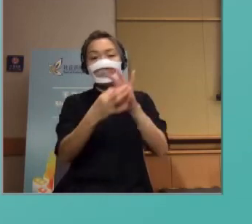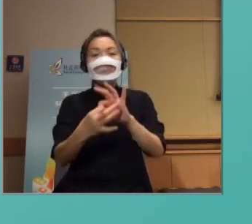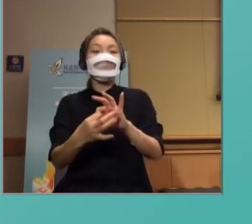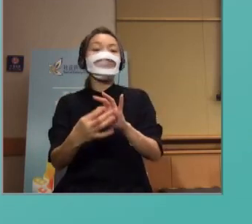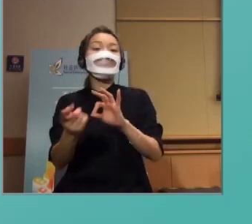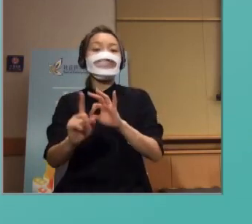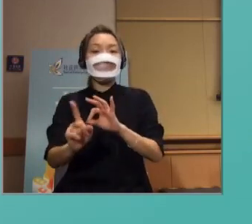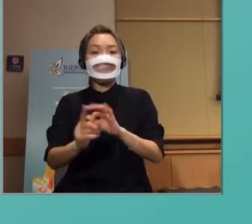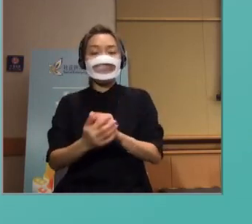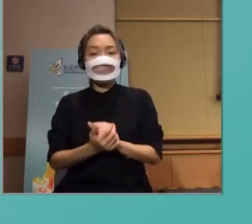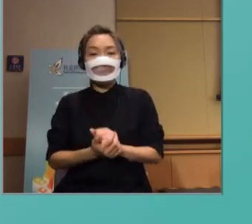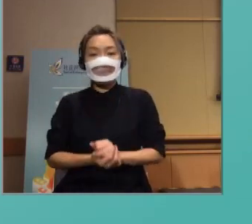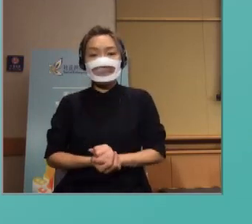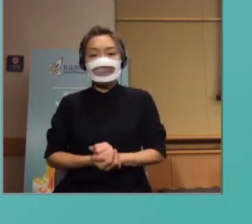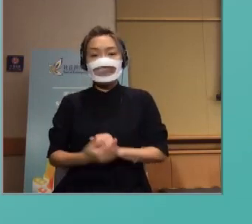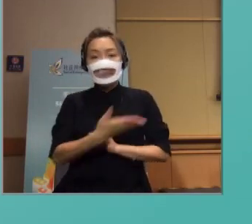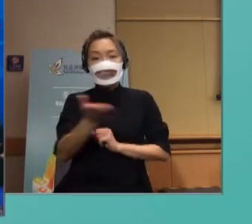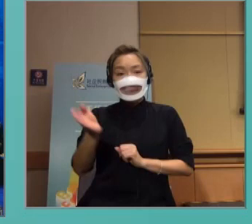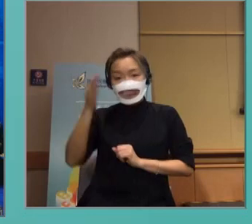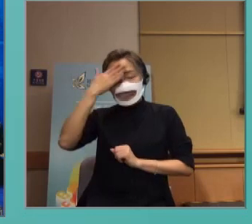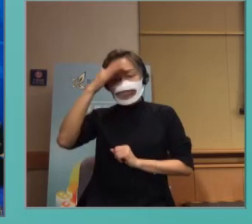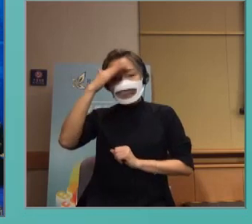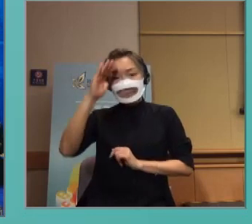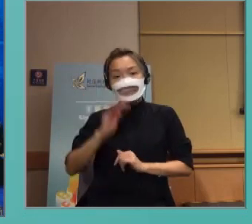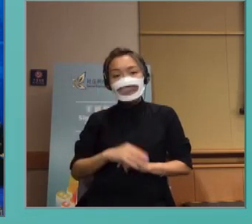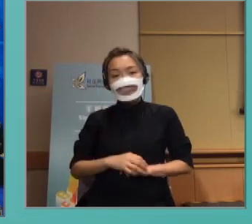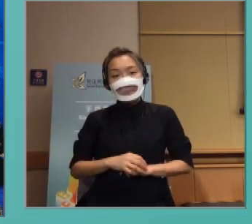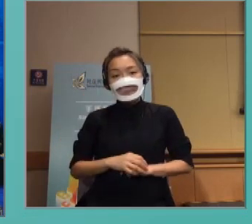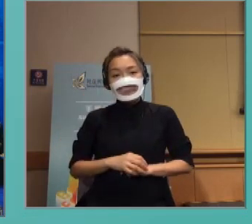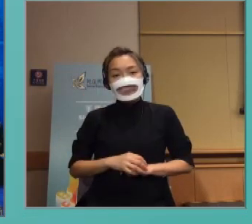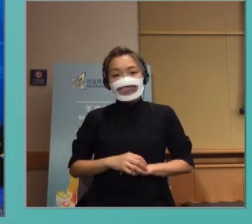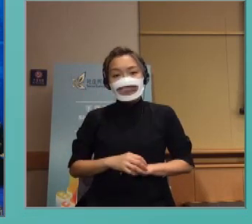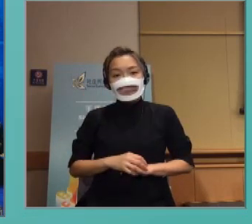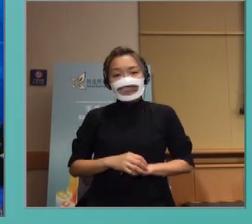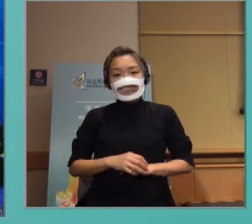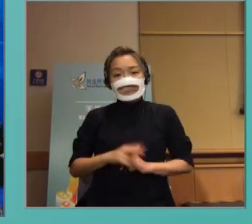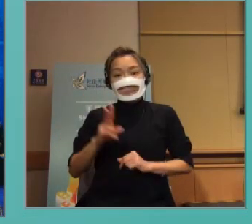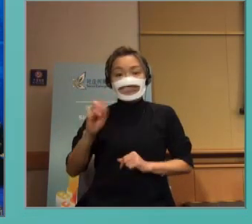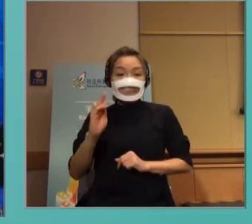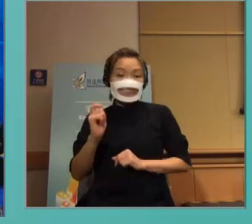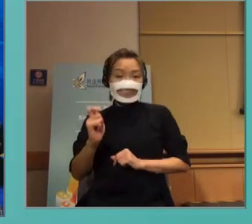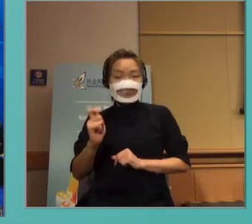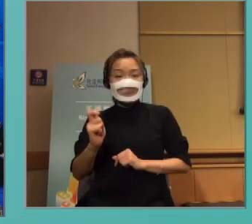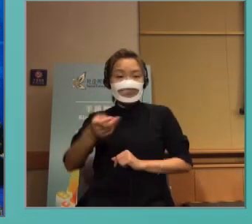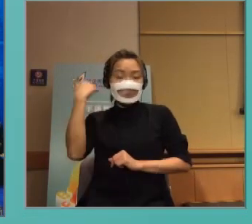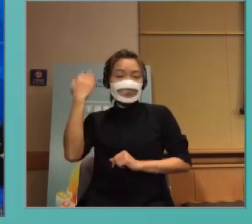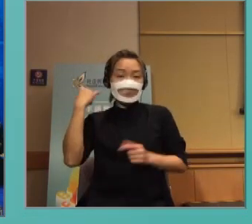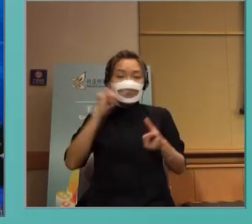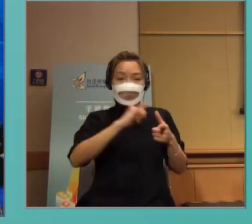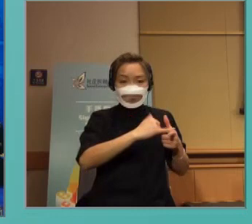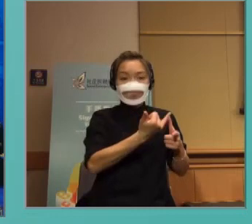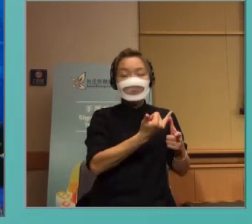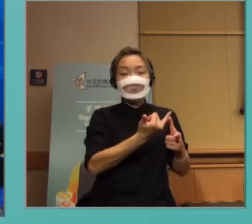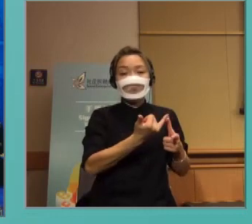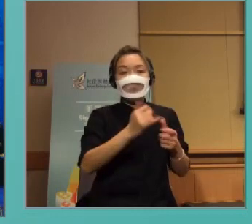changed since in the past 6 months in the NFT space. My question is, will NFTs still be around